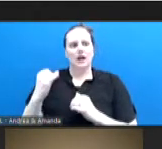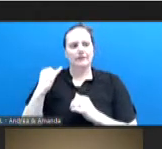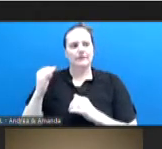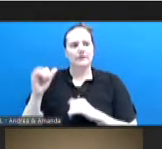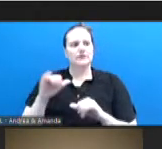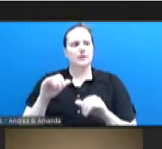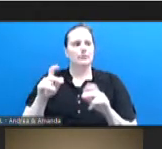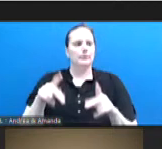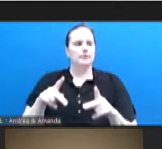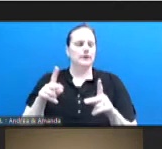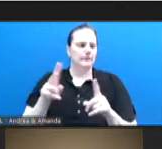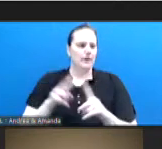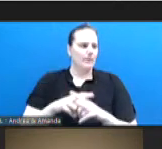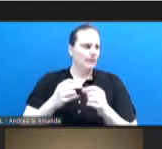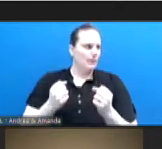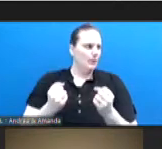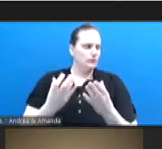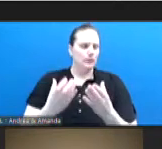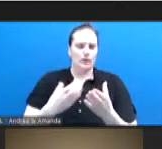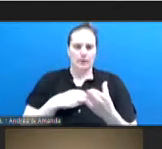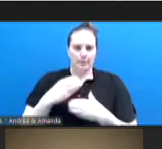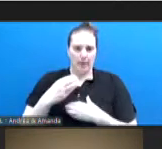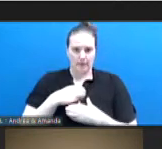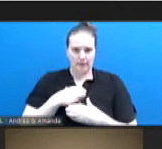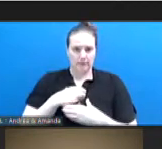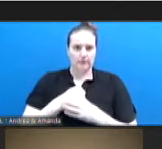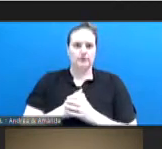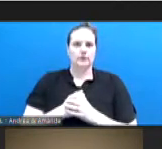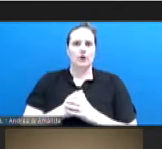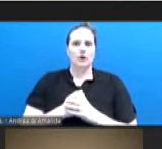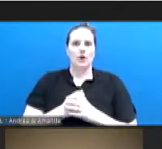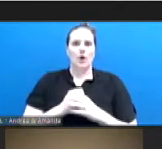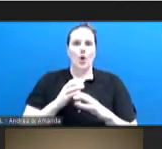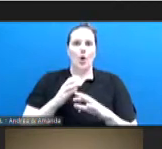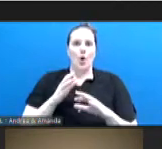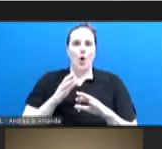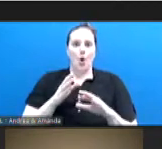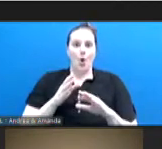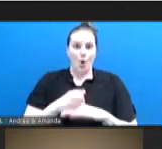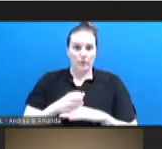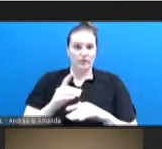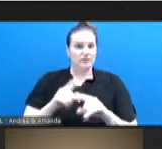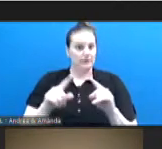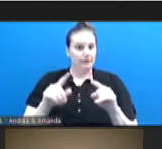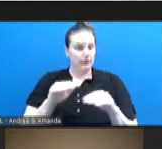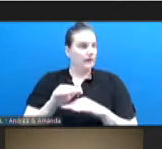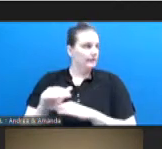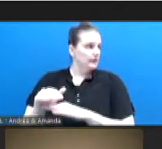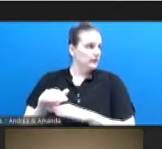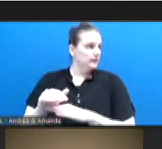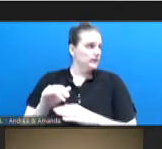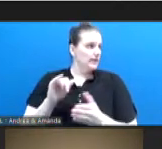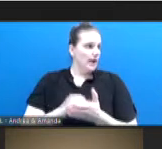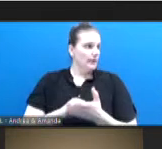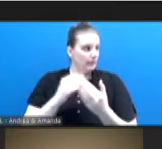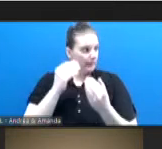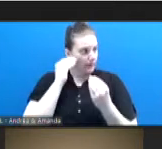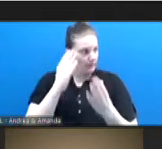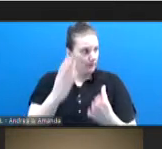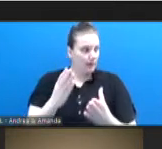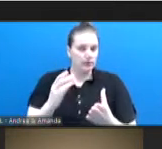filed multiple complaints over the course of different evenings, That would be information